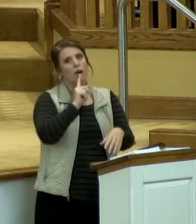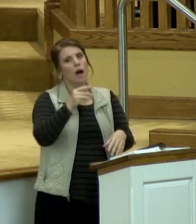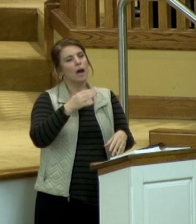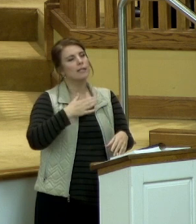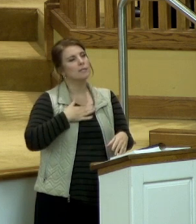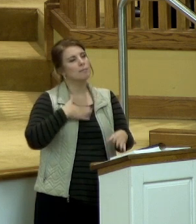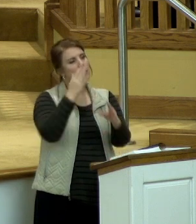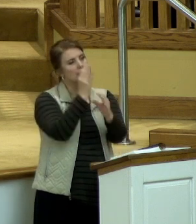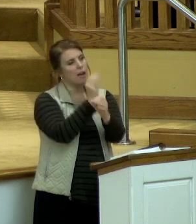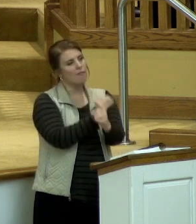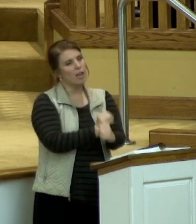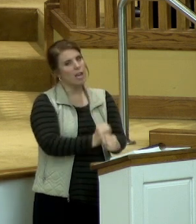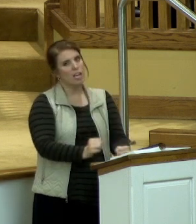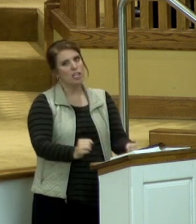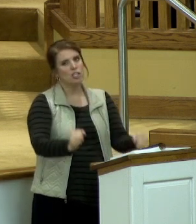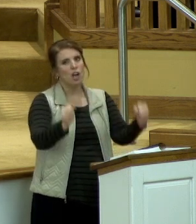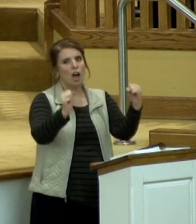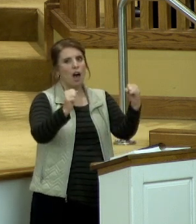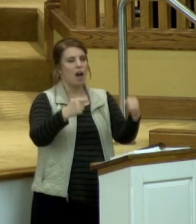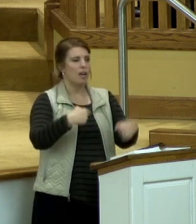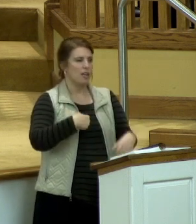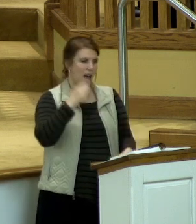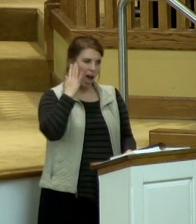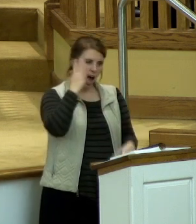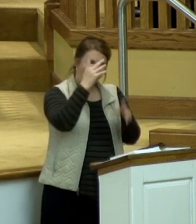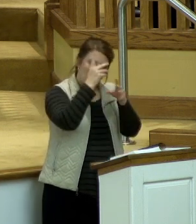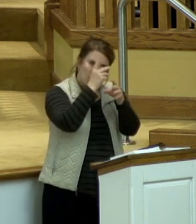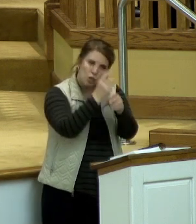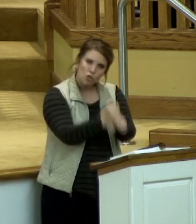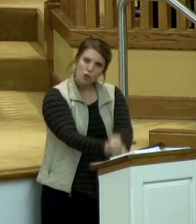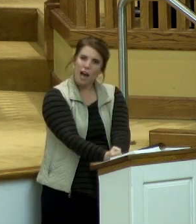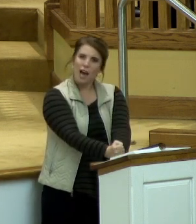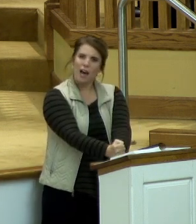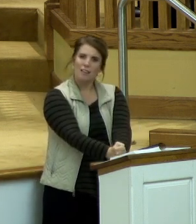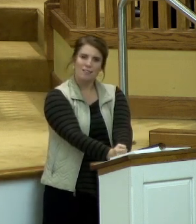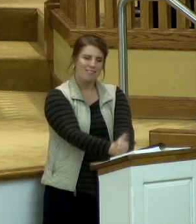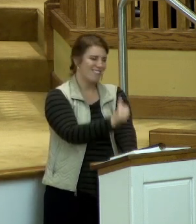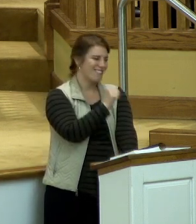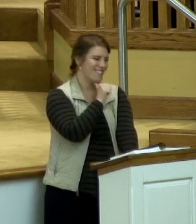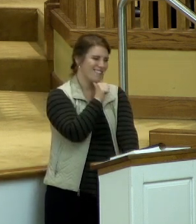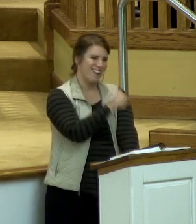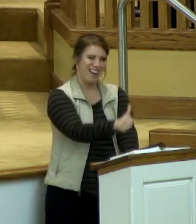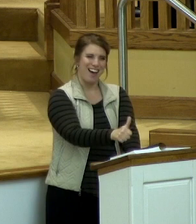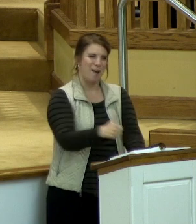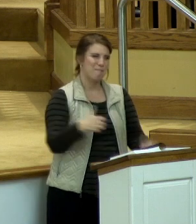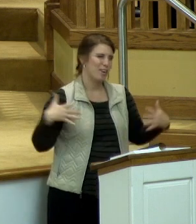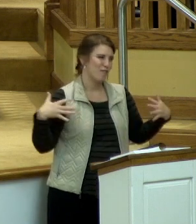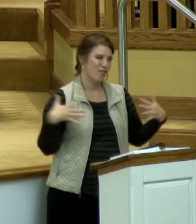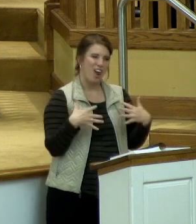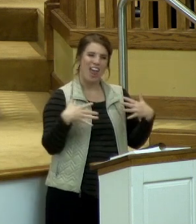Behold, God is my salvation. I will trust and not be